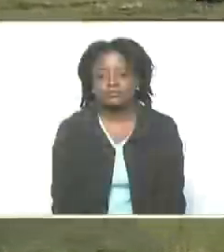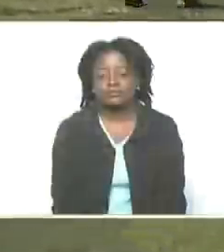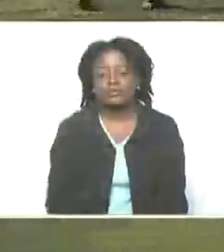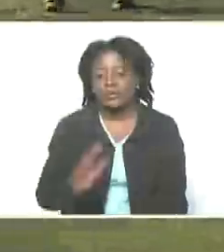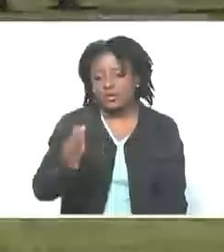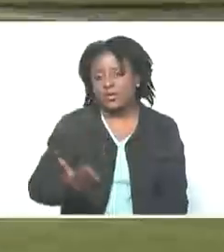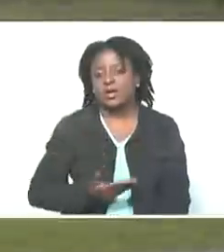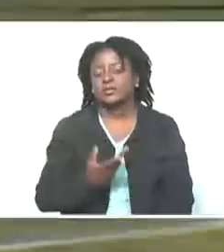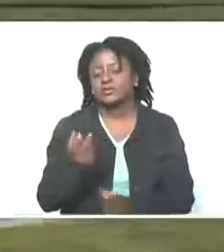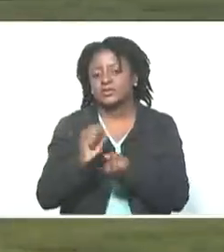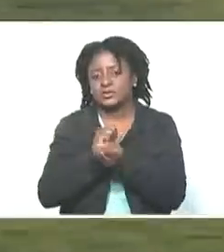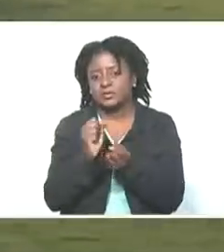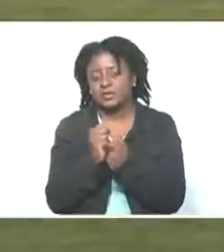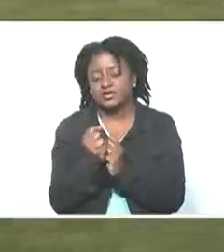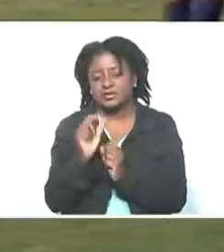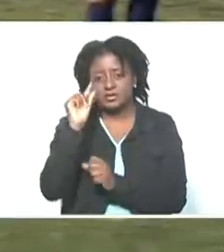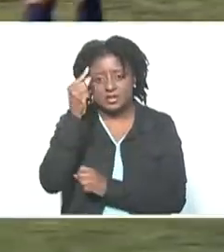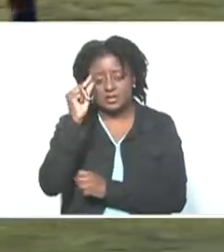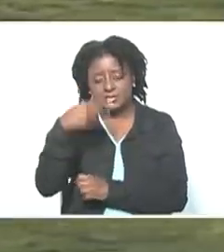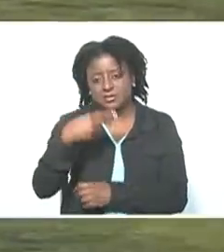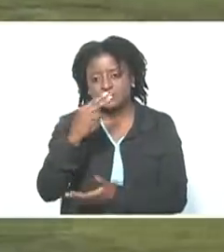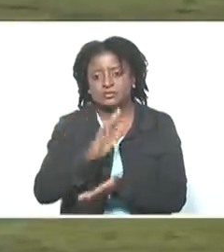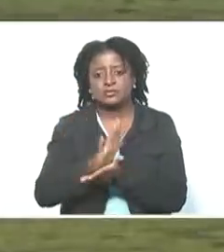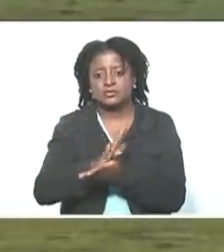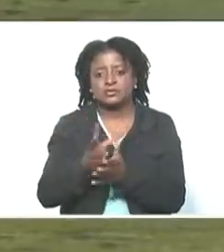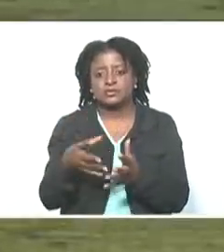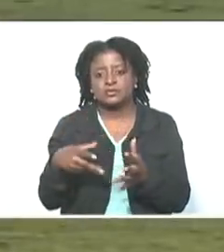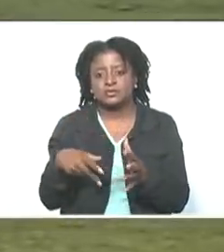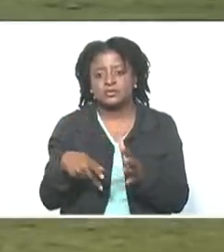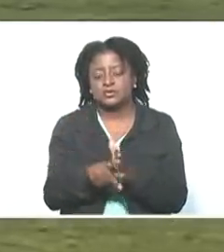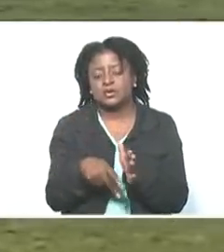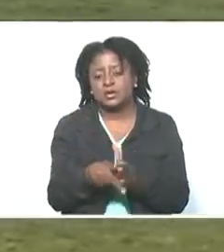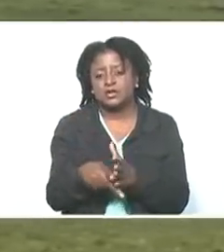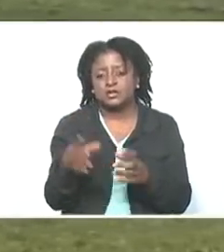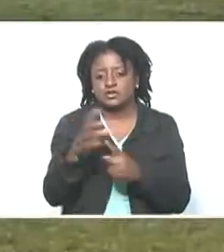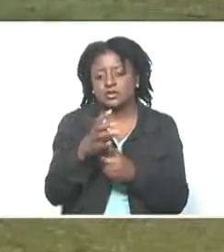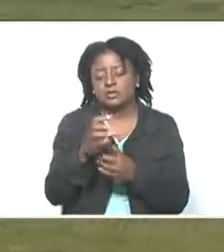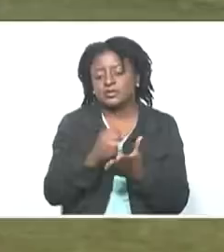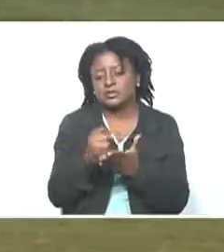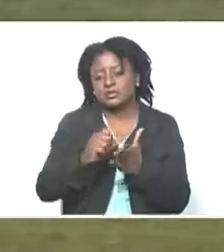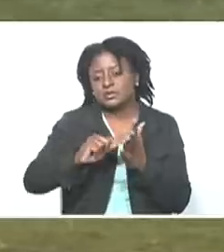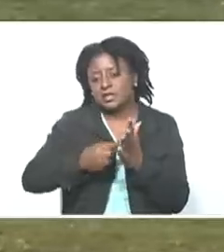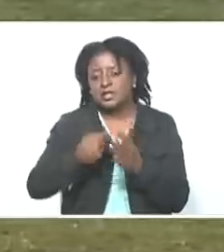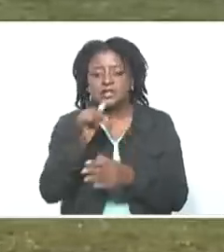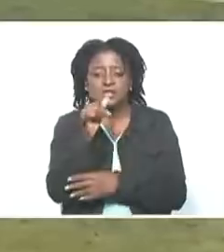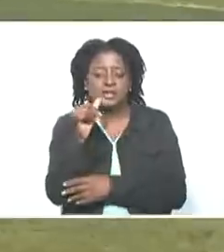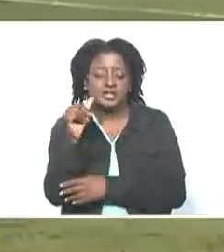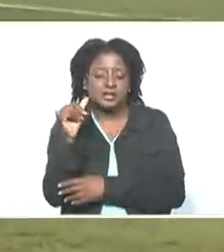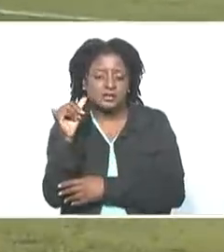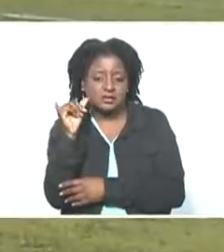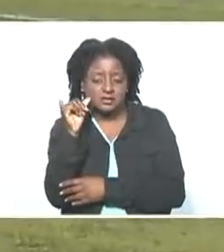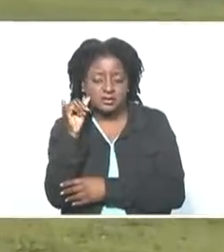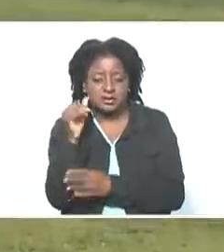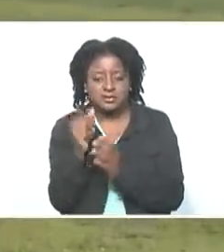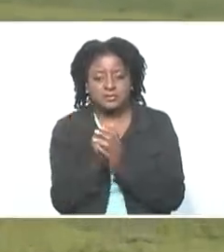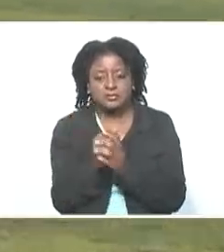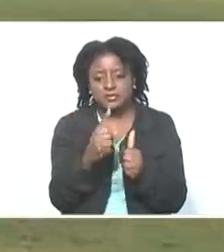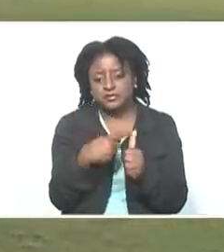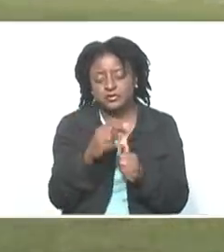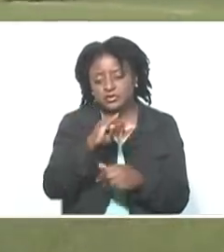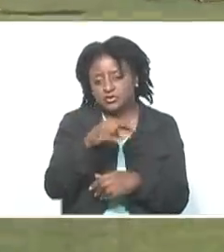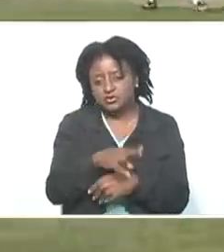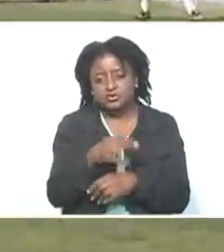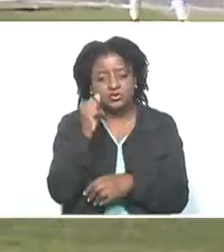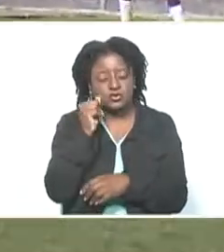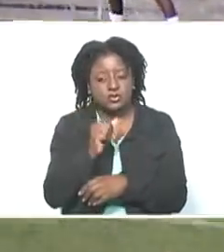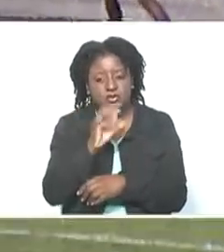Welcome to sports, everybody. The Government Secondary School Soccer Championships kicking off yesterday at the Roscoe Davies pitch. Up first in junior girls